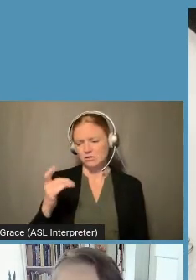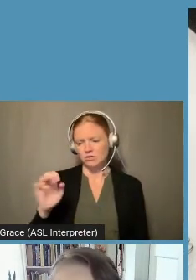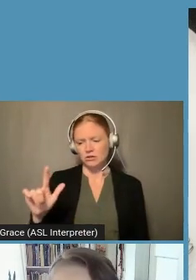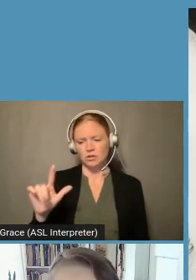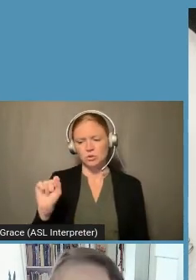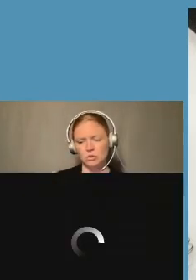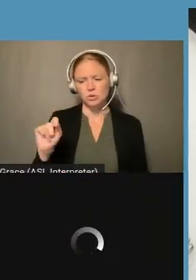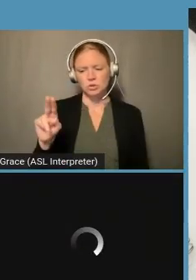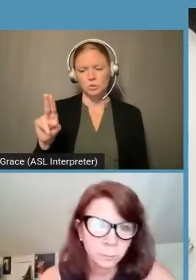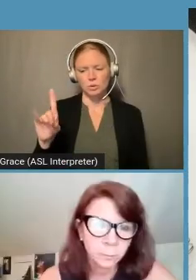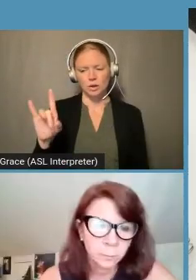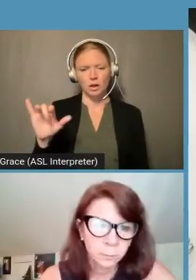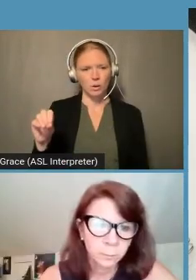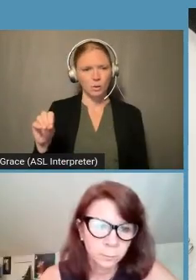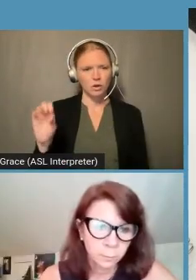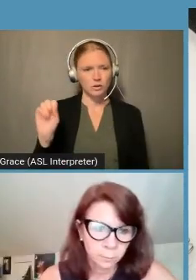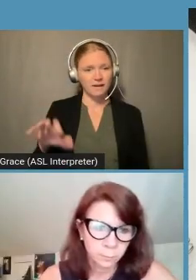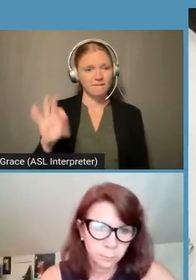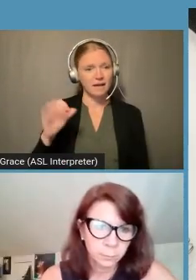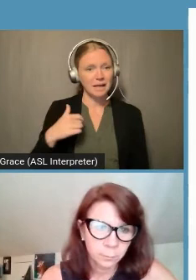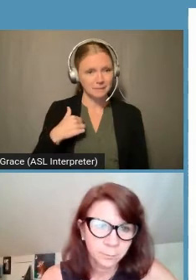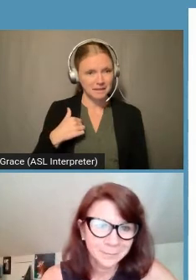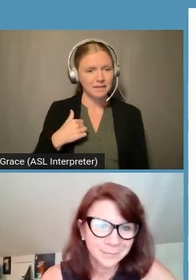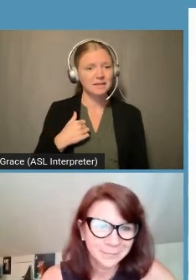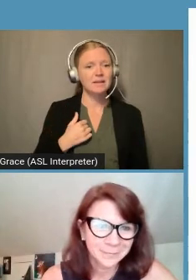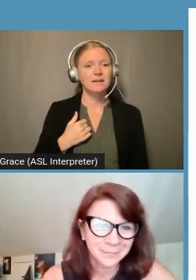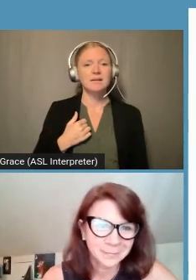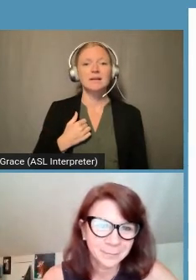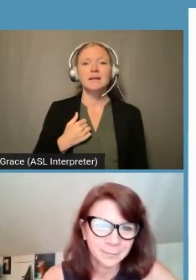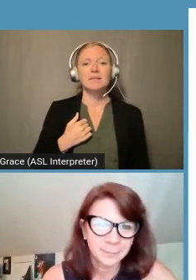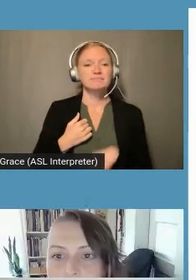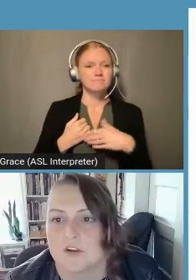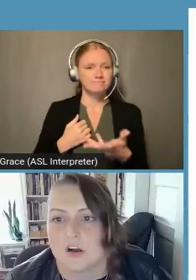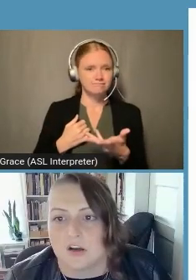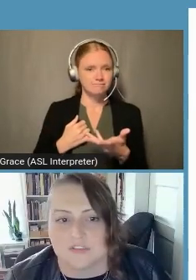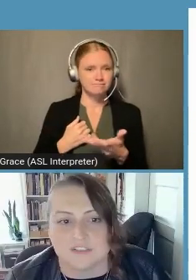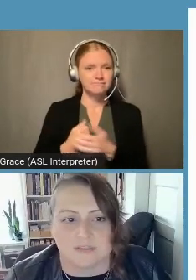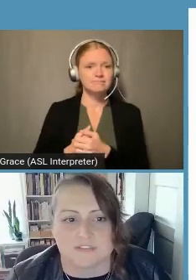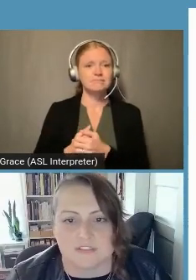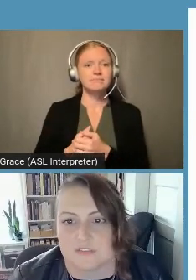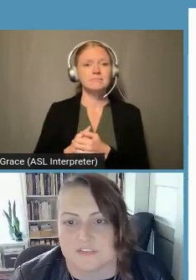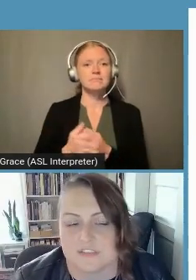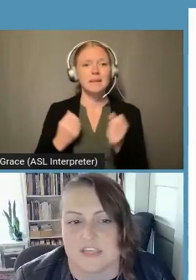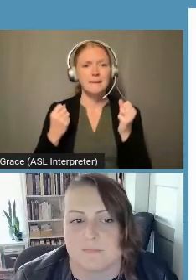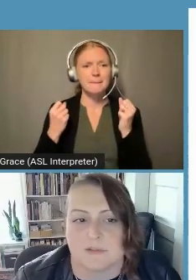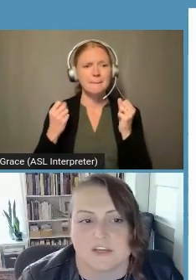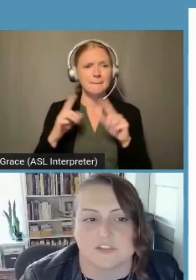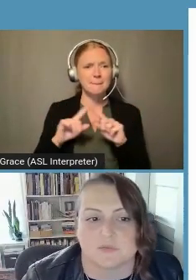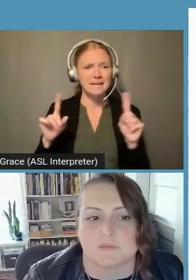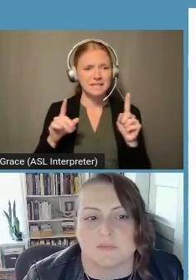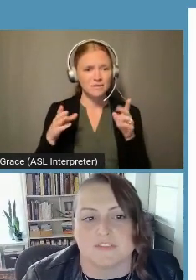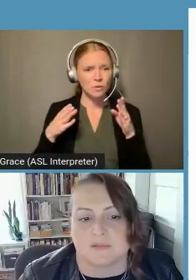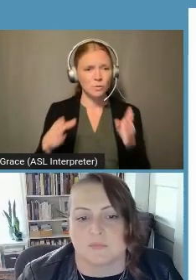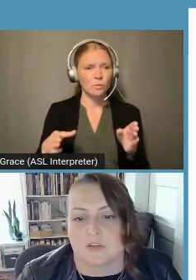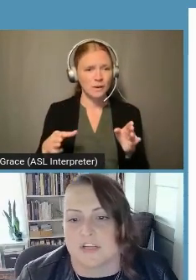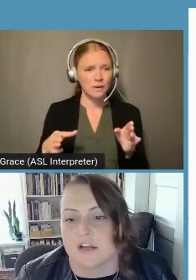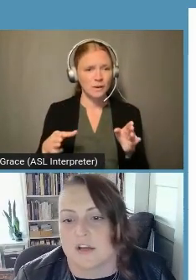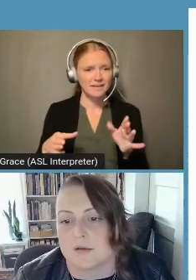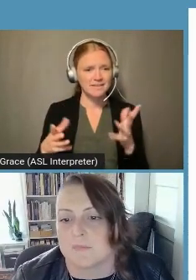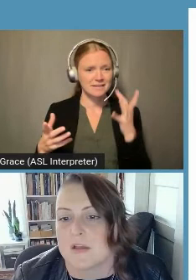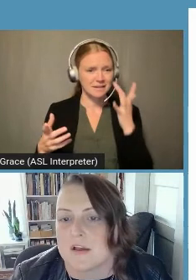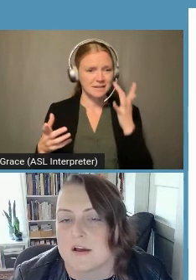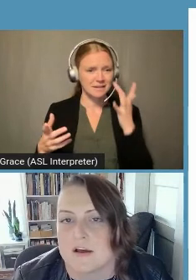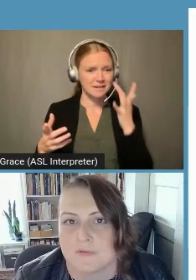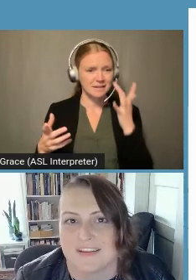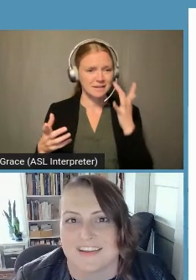me obviously online as well. And then there are all these ways to keep in touch with the Museum Learning